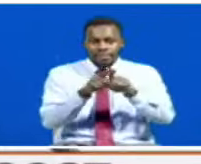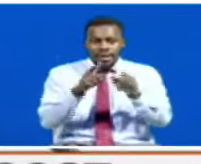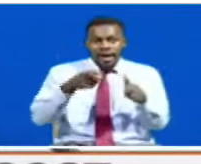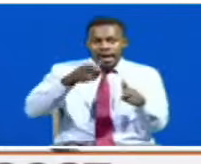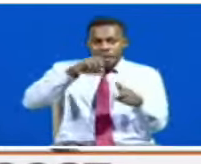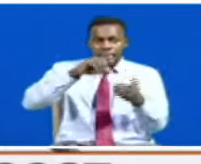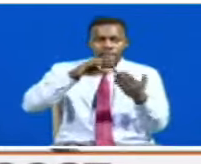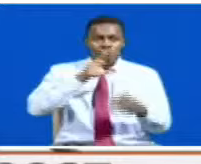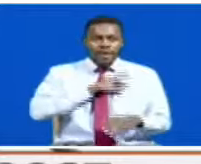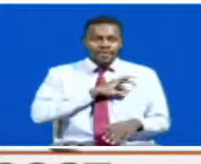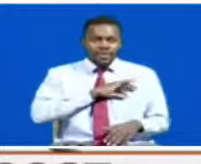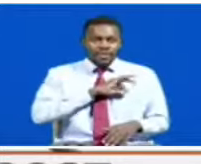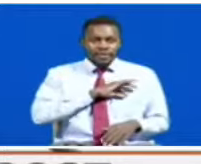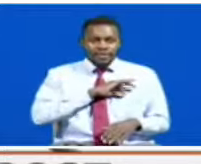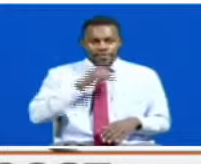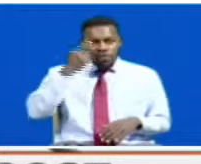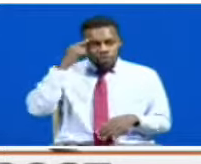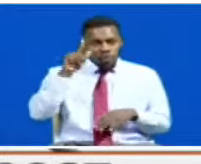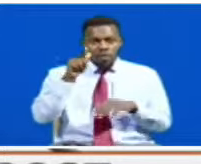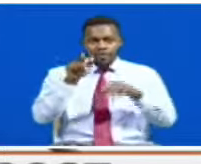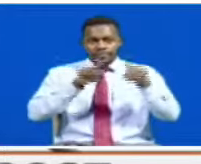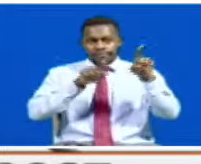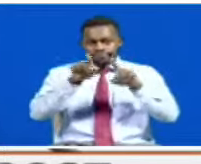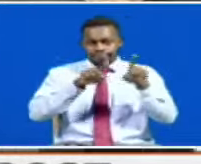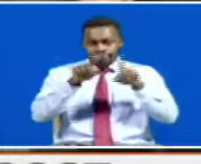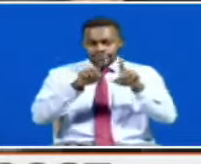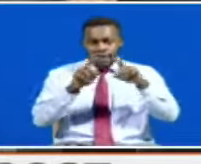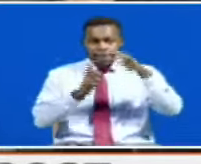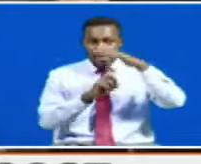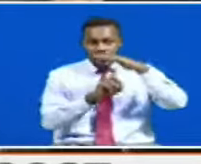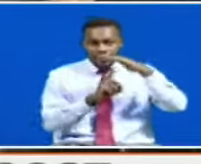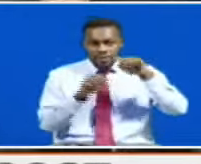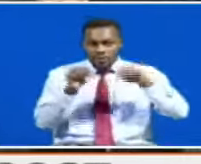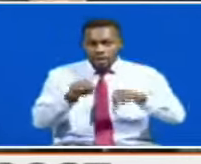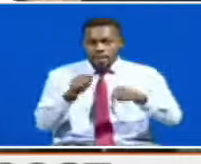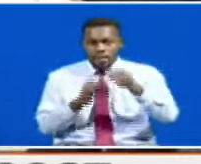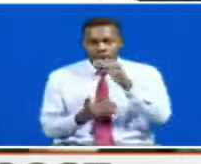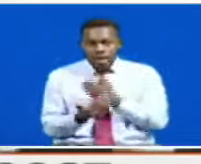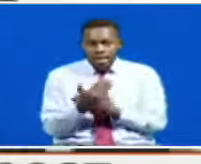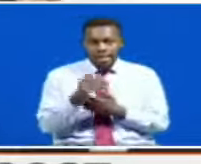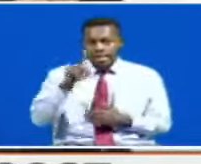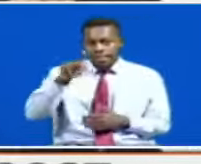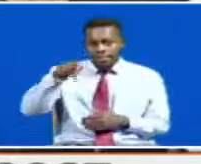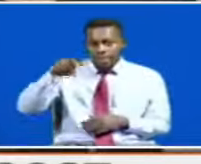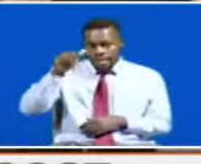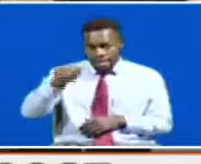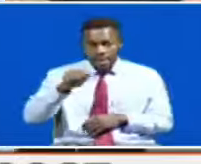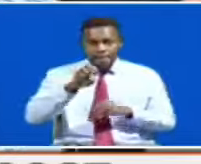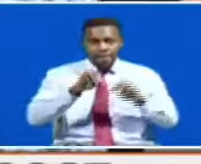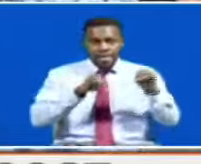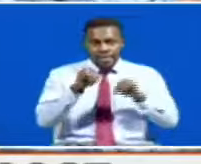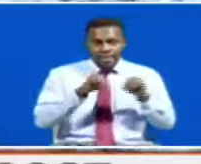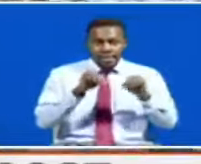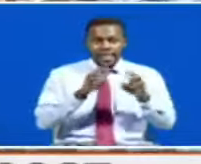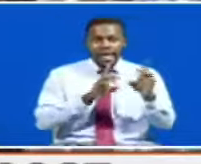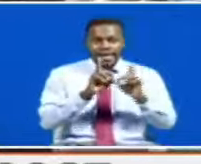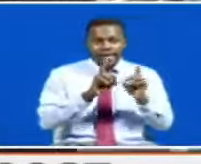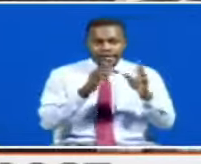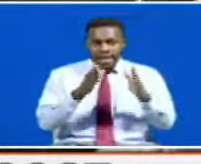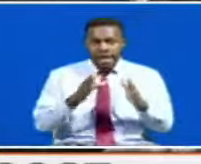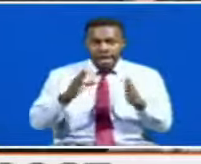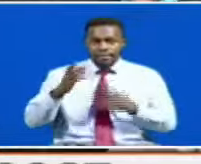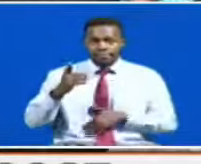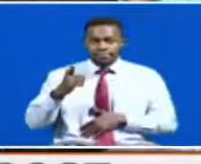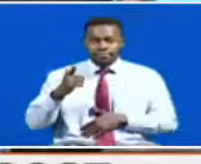Dawn, belonging to the Norwegian Cruise Lines, docked this morning, and the Kenya Ports Authority Managing Director, Captain William